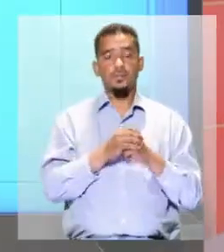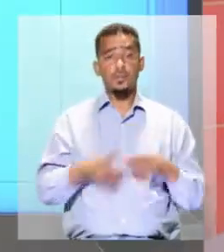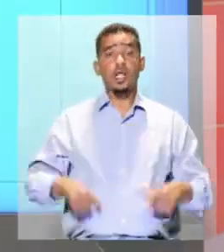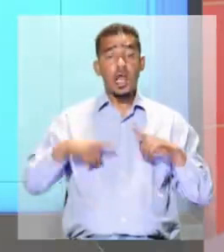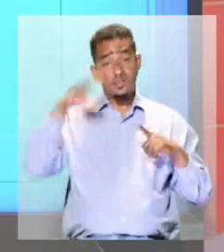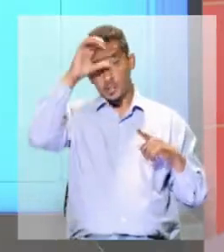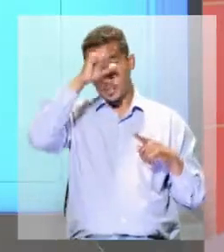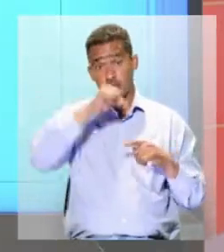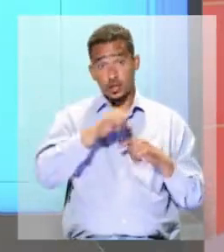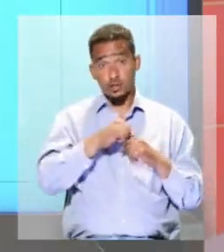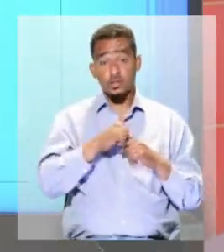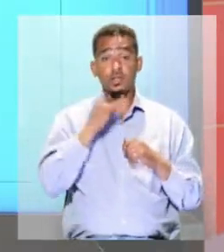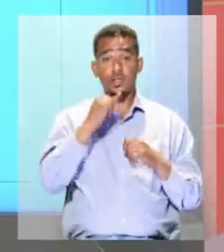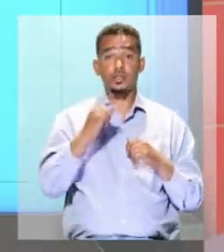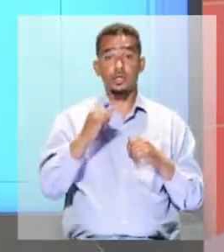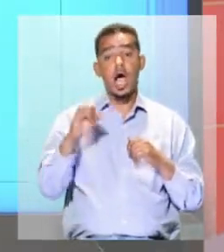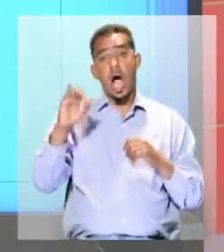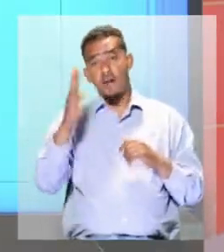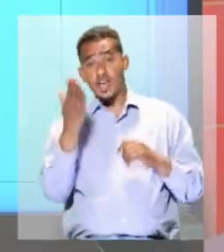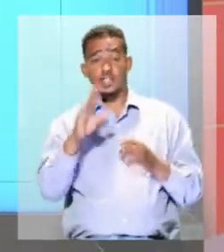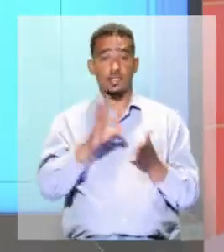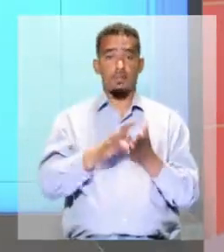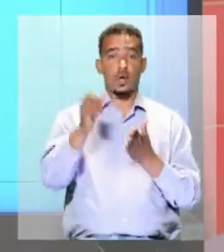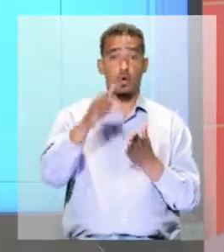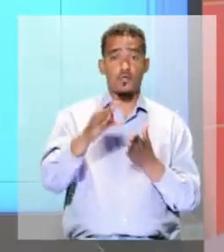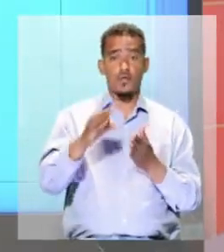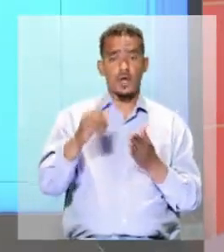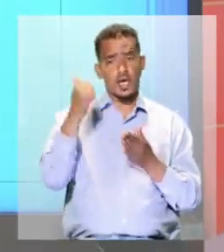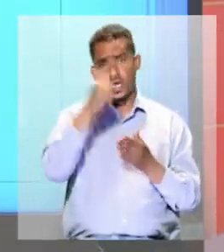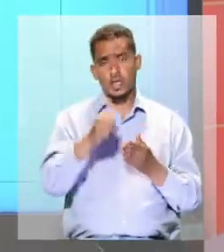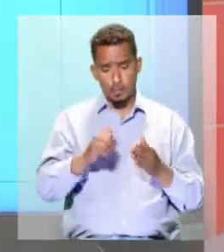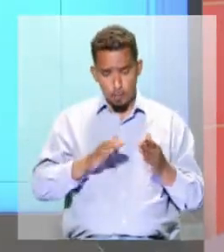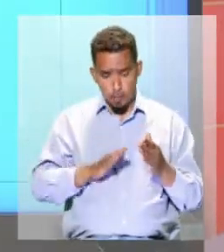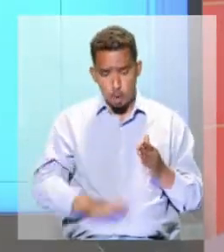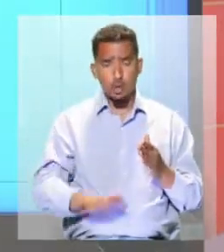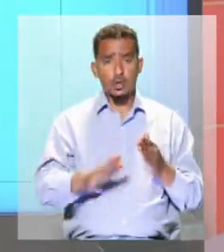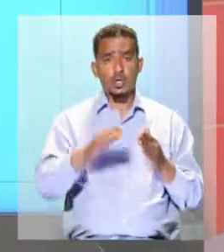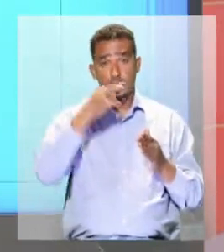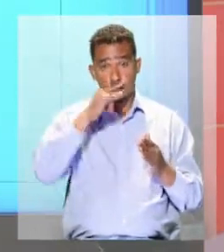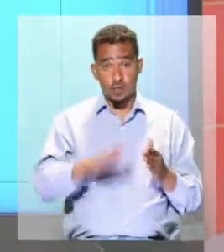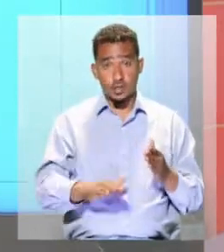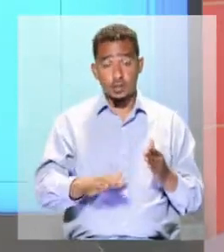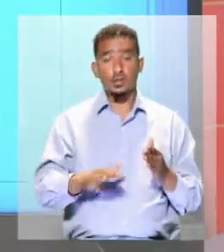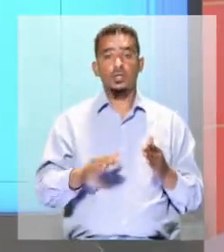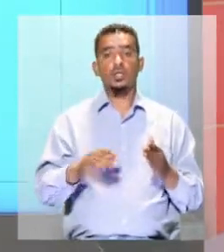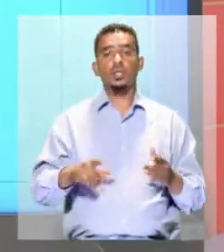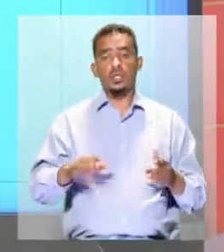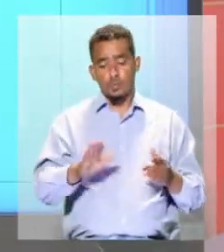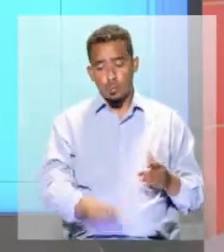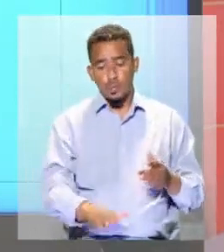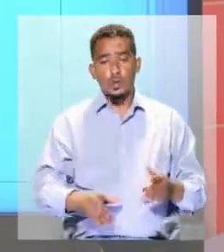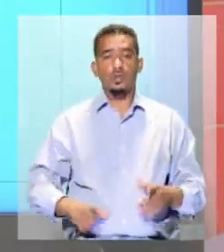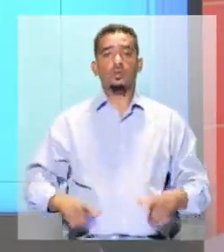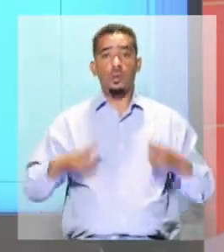Life expectancy is average number of years a newborn infant can expected to live